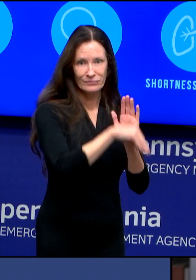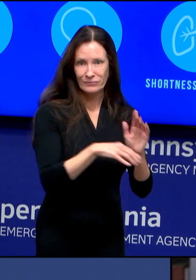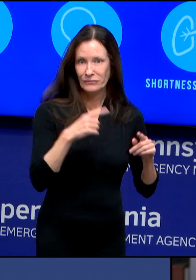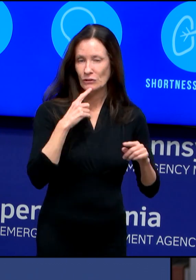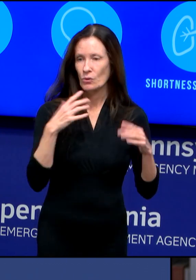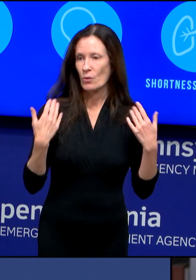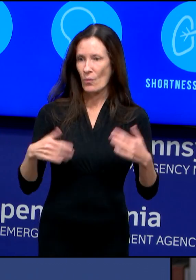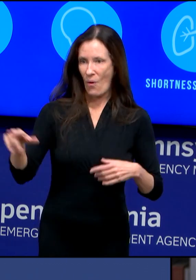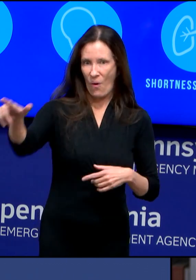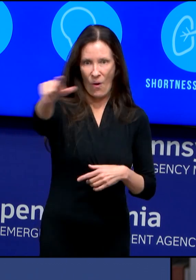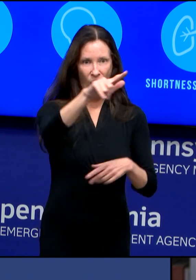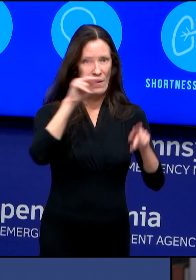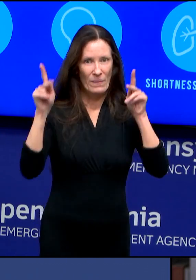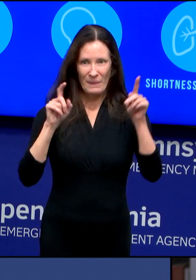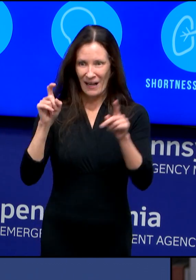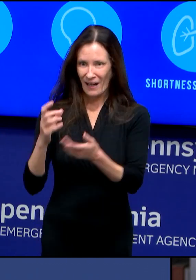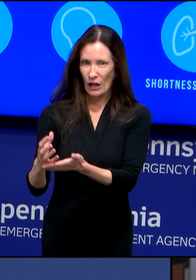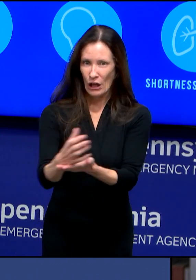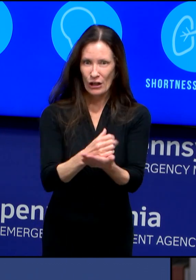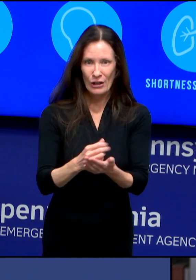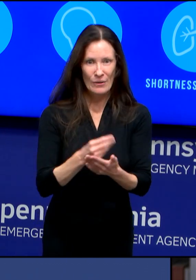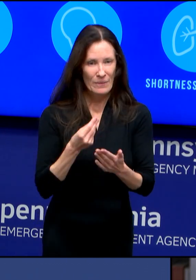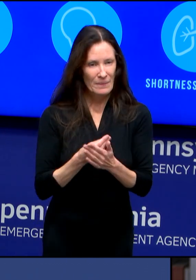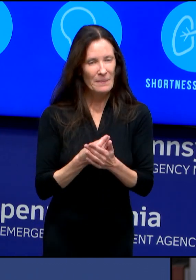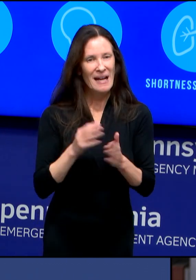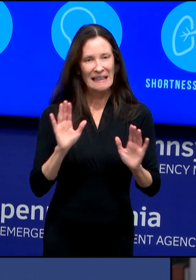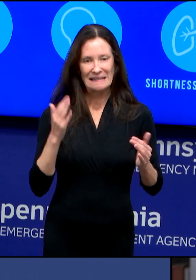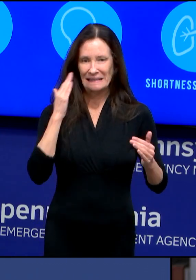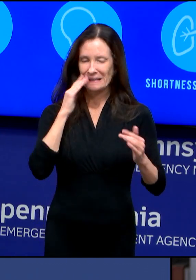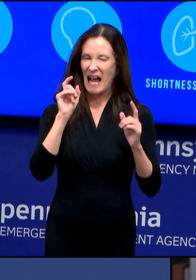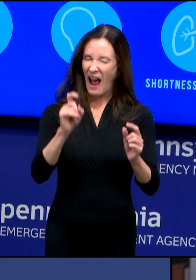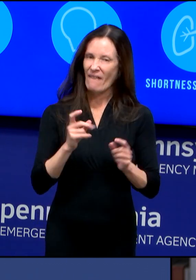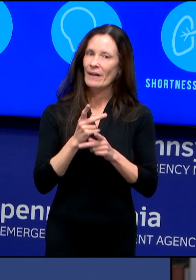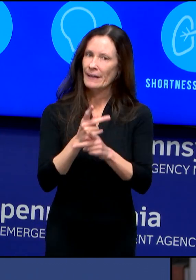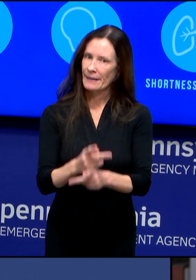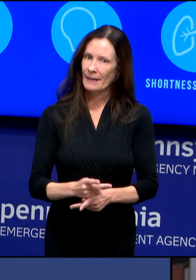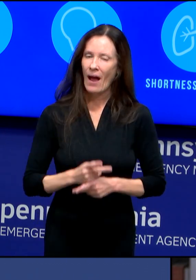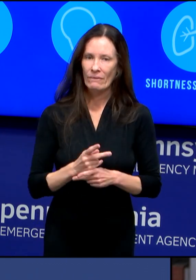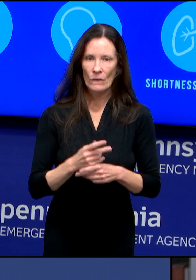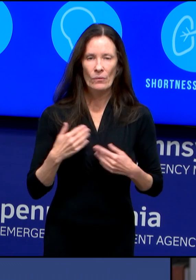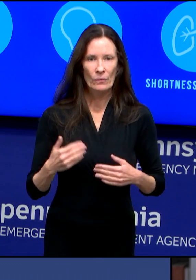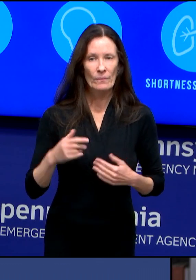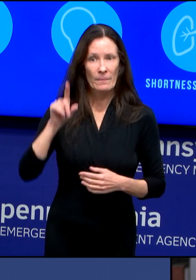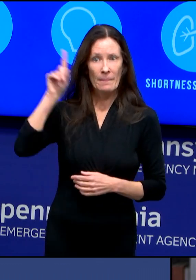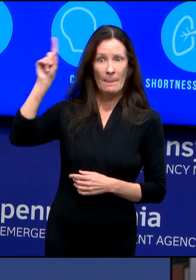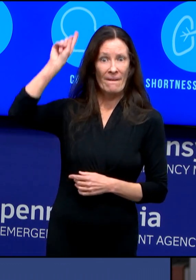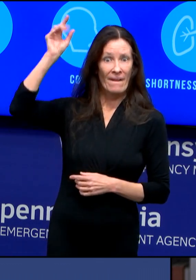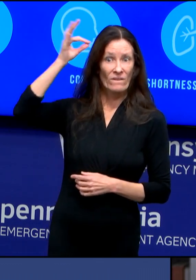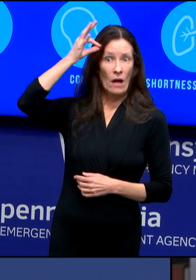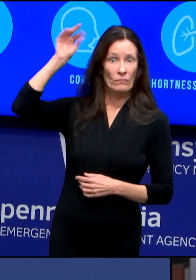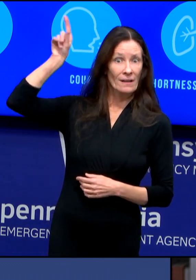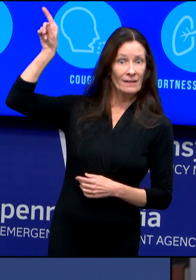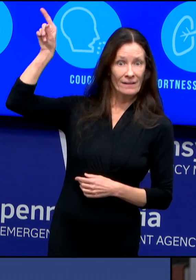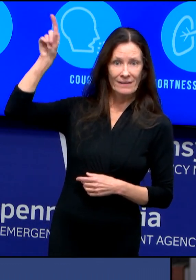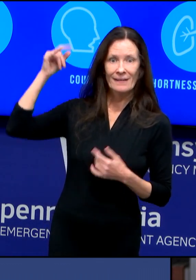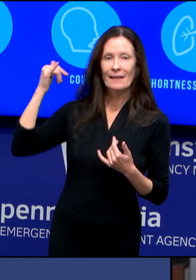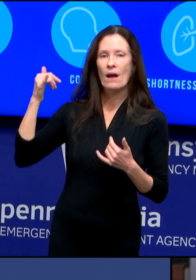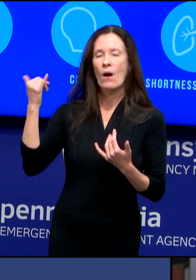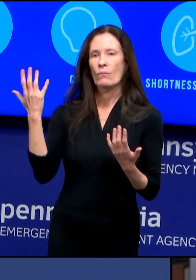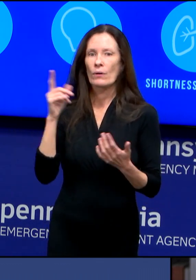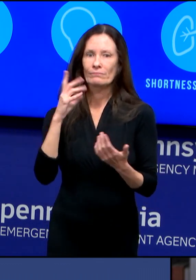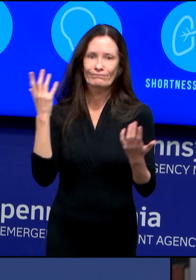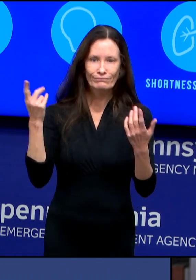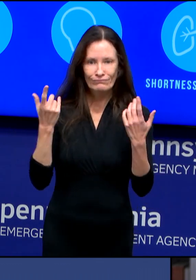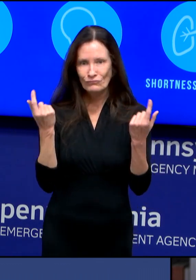So we have to be careful, and we will. Obviously, the federal government is promising all kinds of support